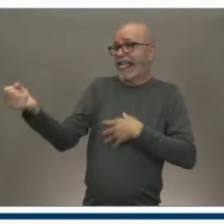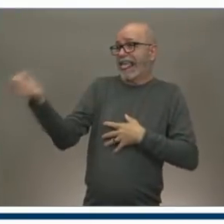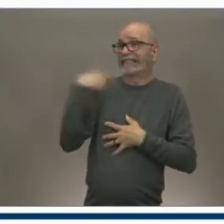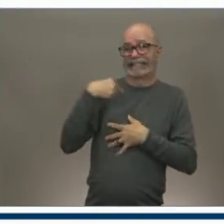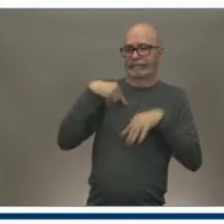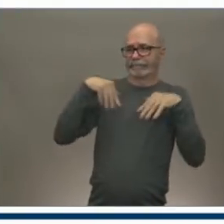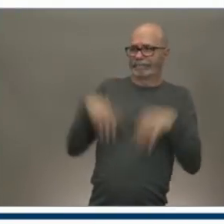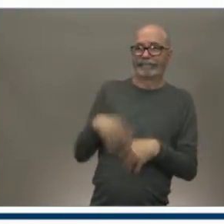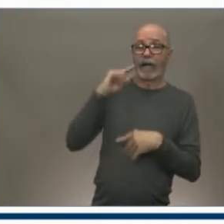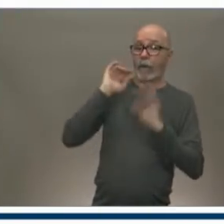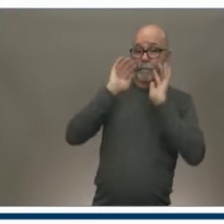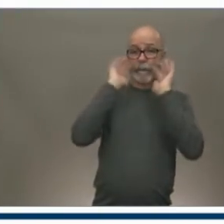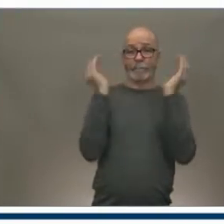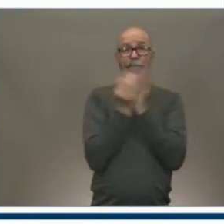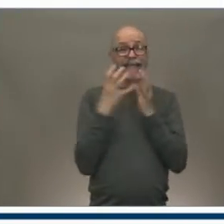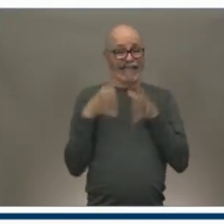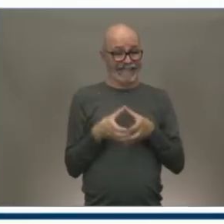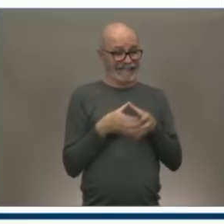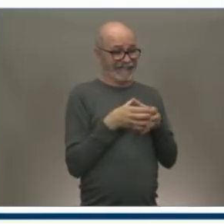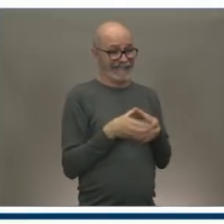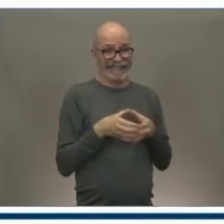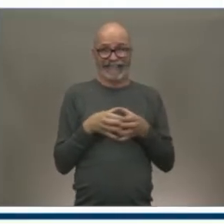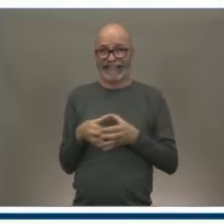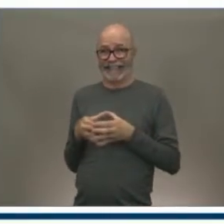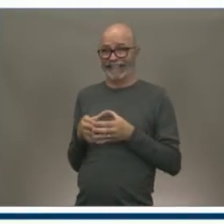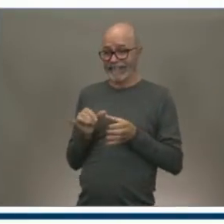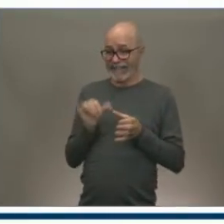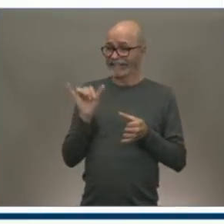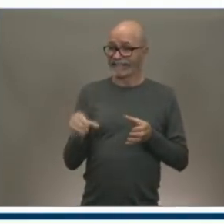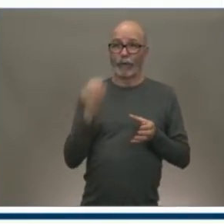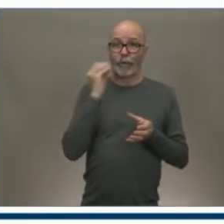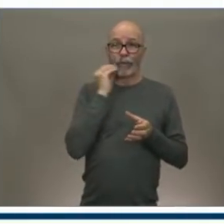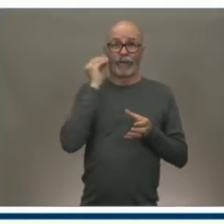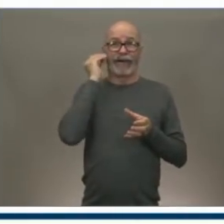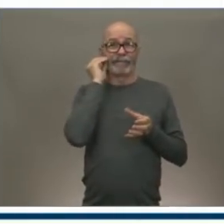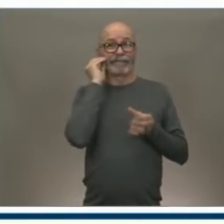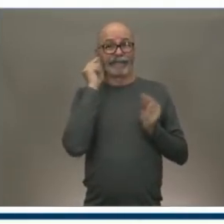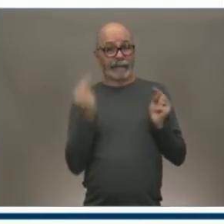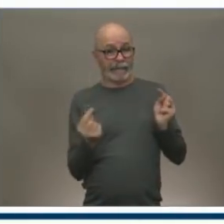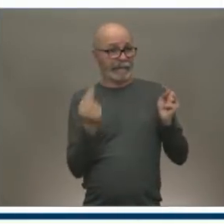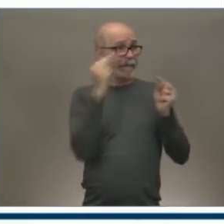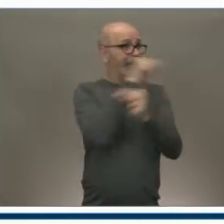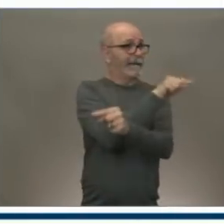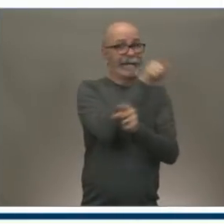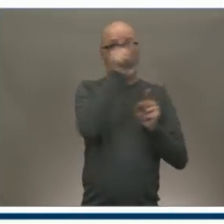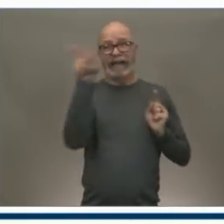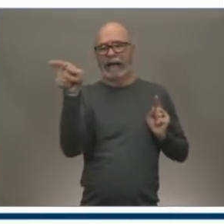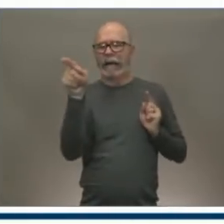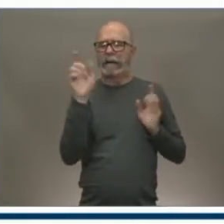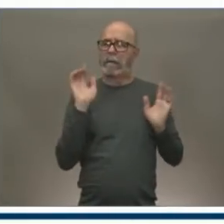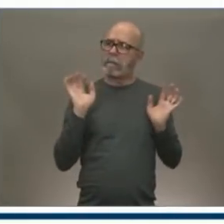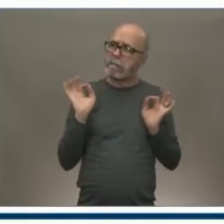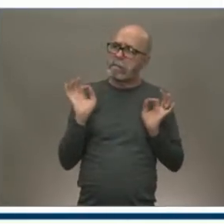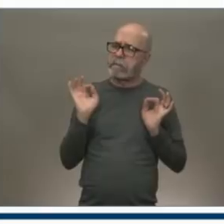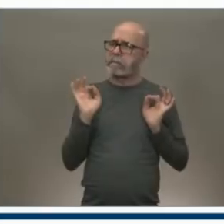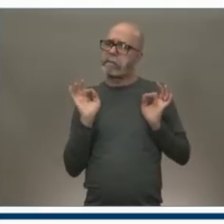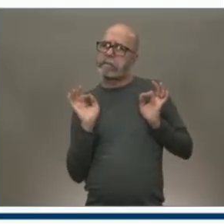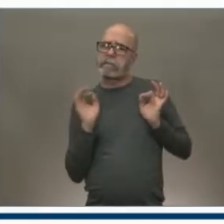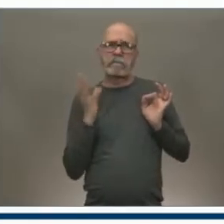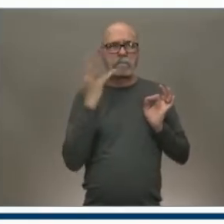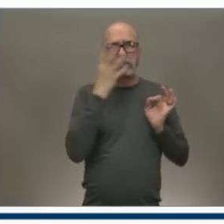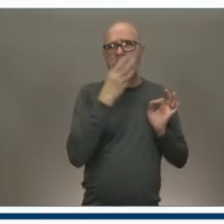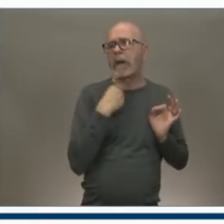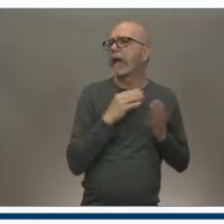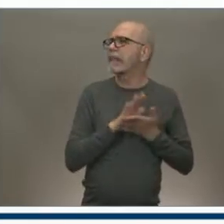Canadians stayed home, went and visited each other's provinces, saw the beauty of this part of Canada. We